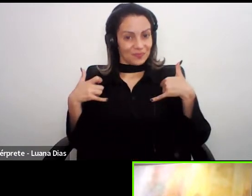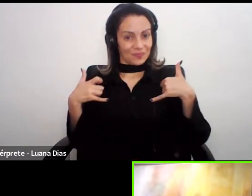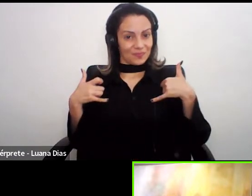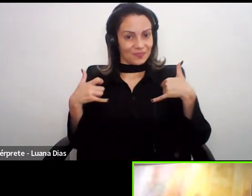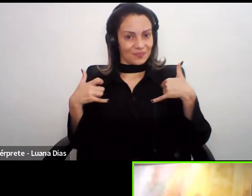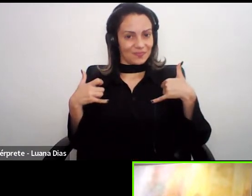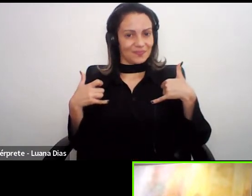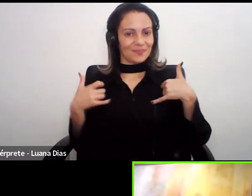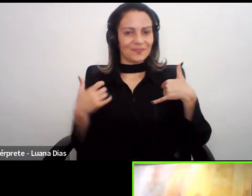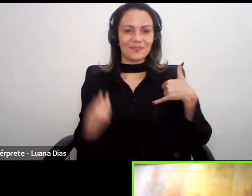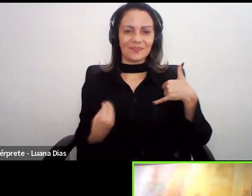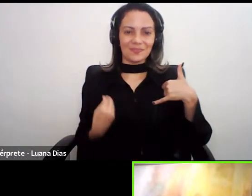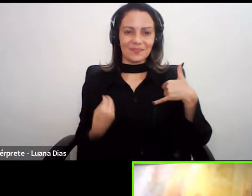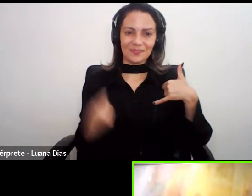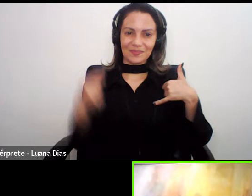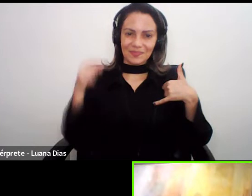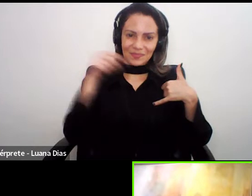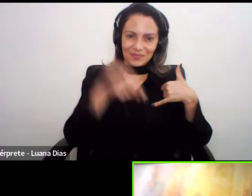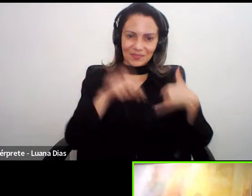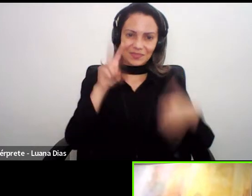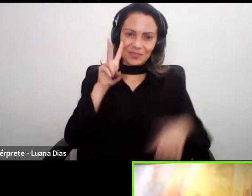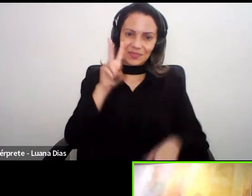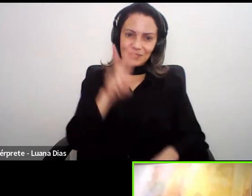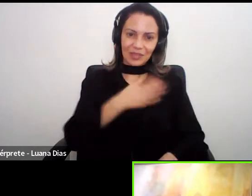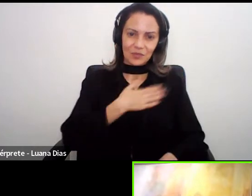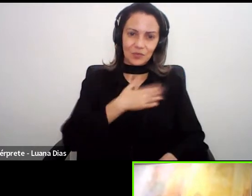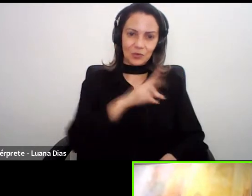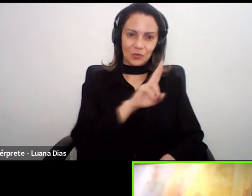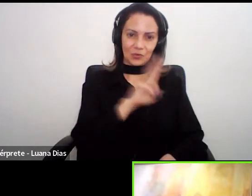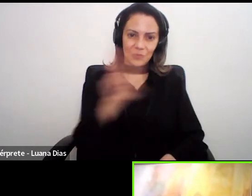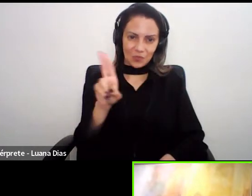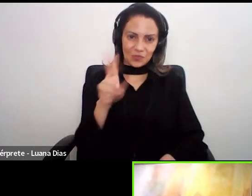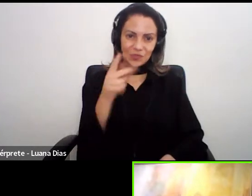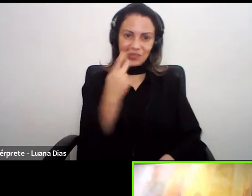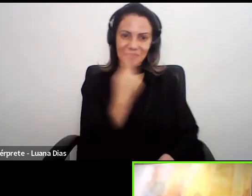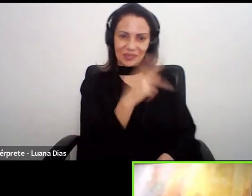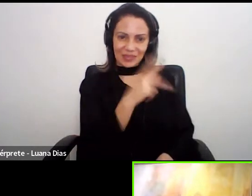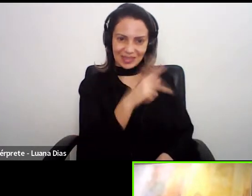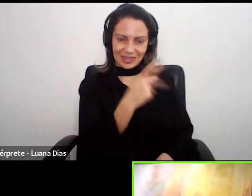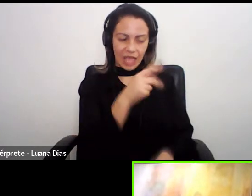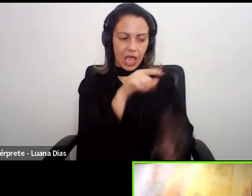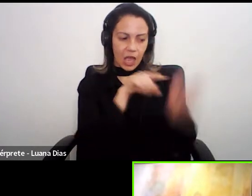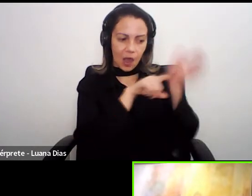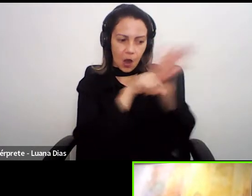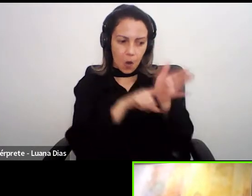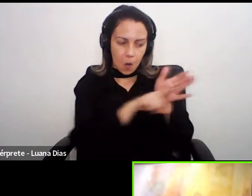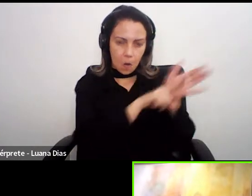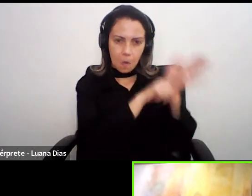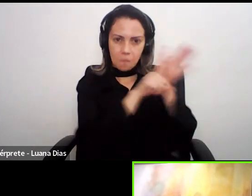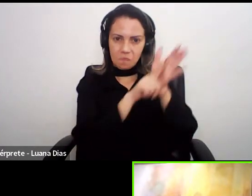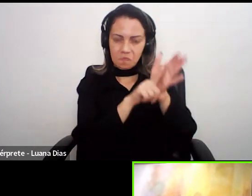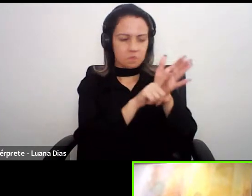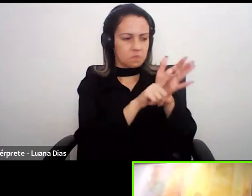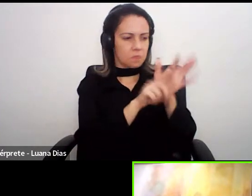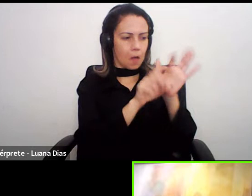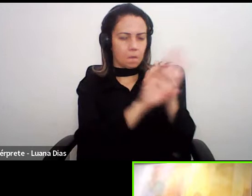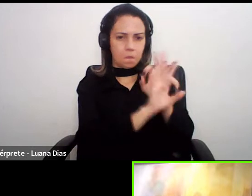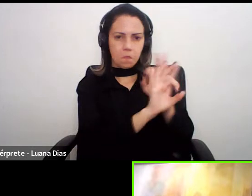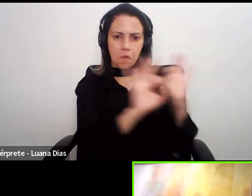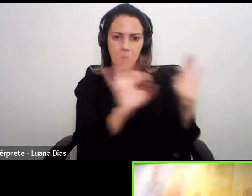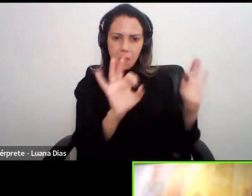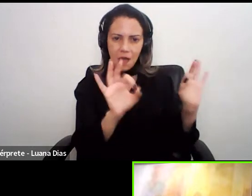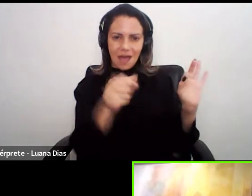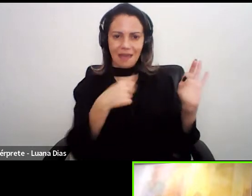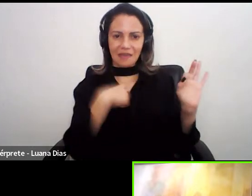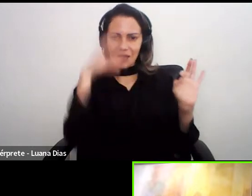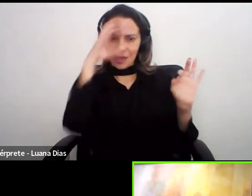this tremendous observatorio. I learned a lot from the last meeting, and I